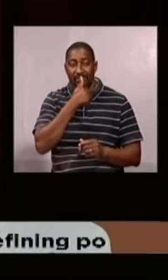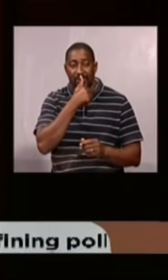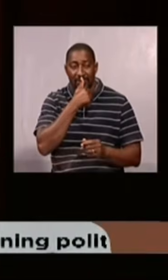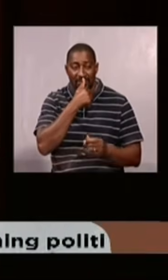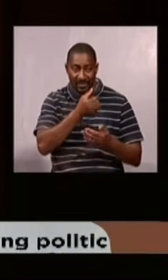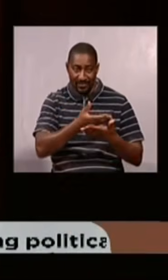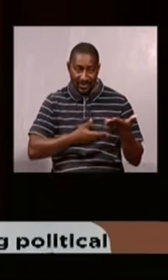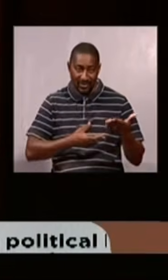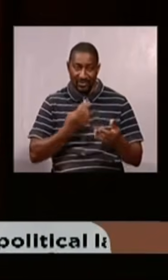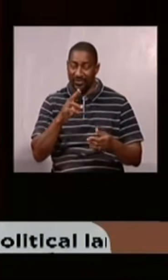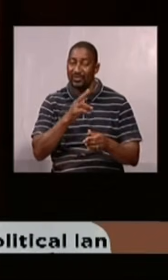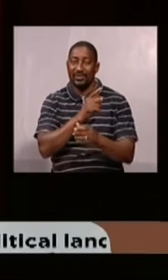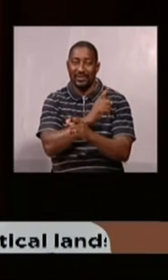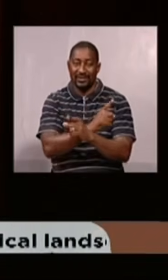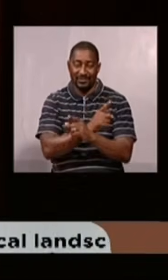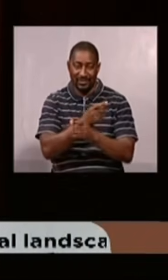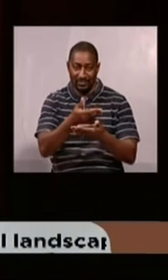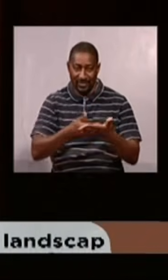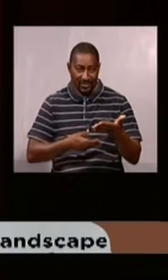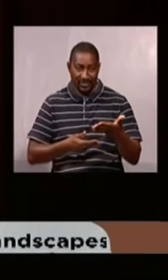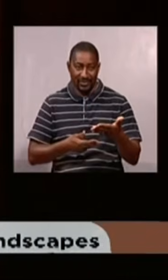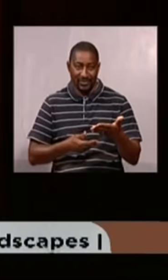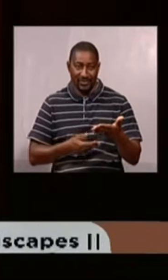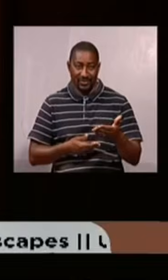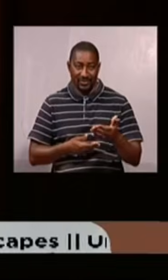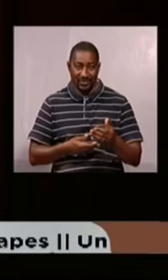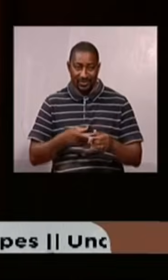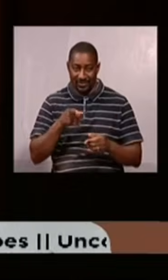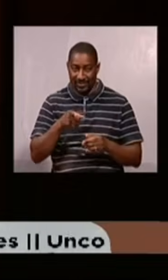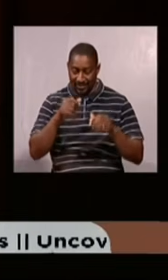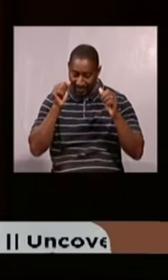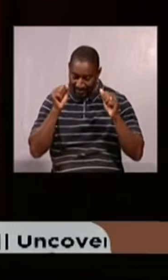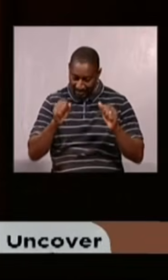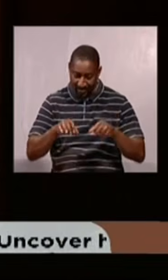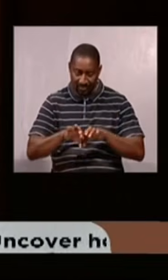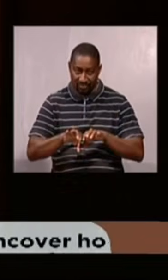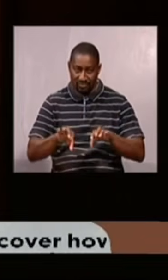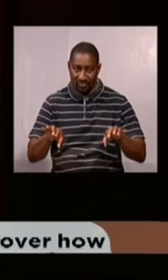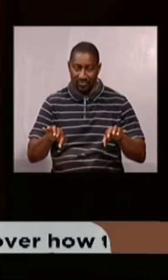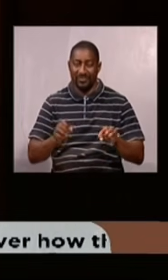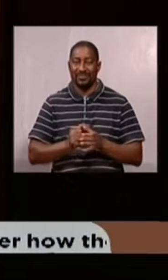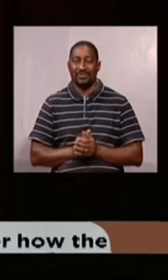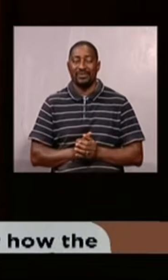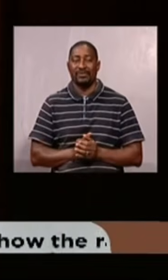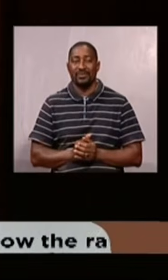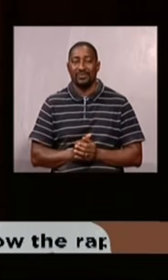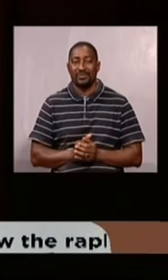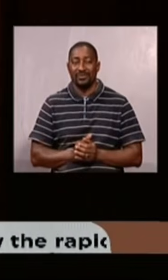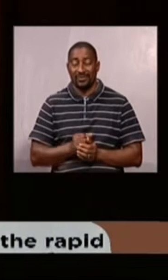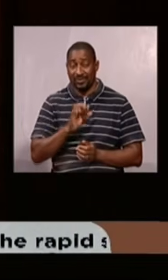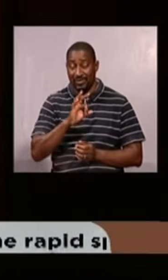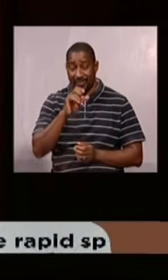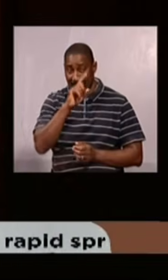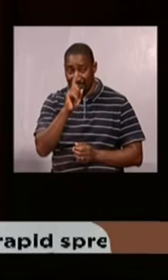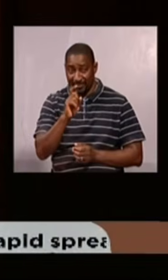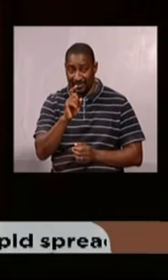wouldn't be misused on presidency page. And I think that line has to be kept separate. And that when you asked the do's and don'ts,